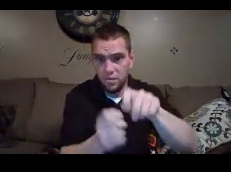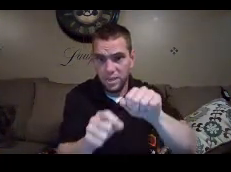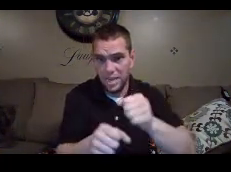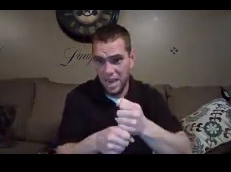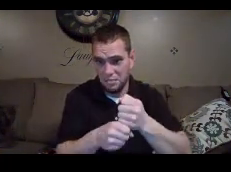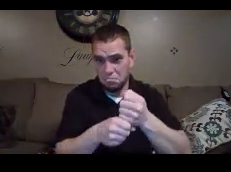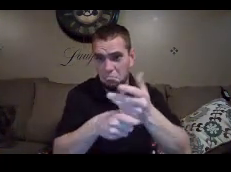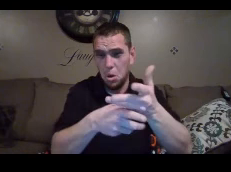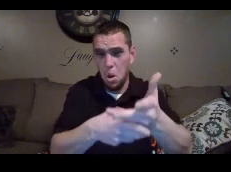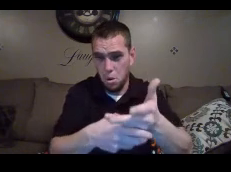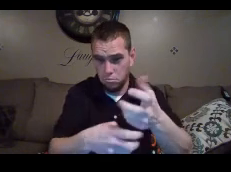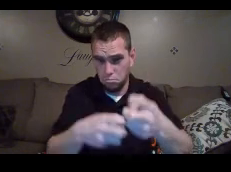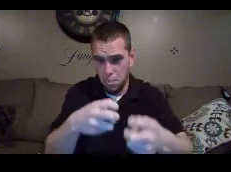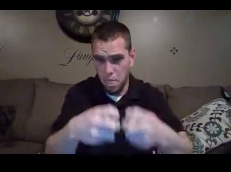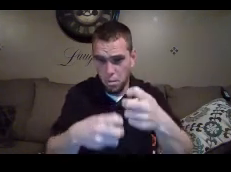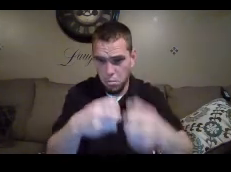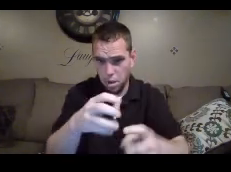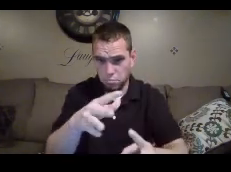for,